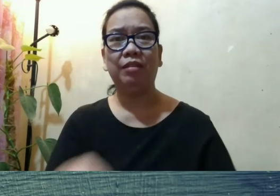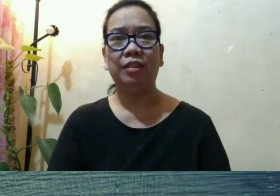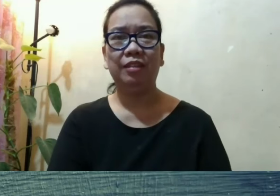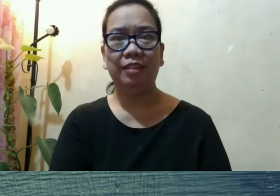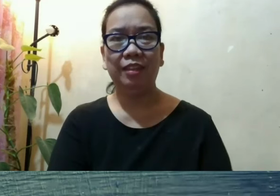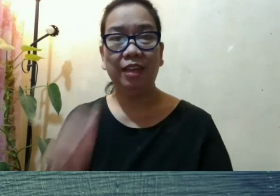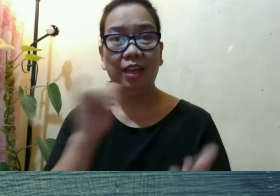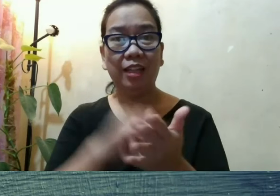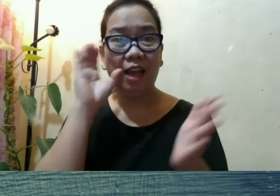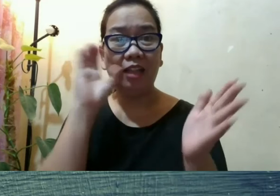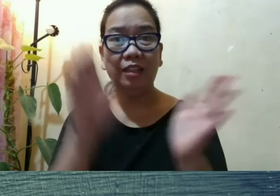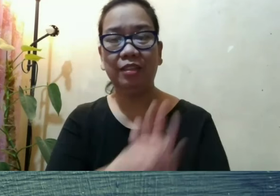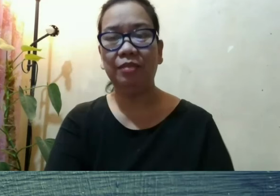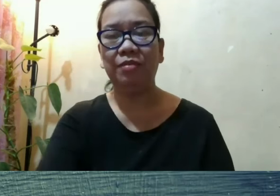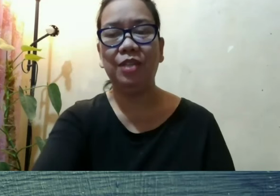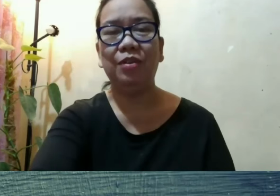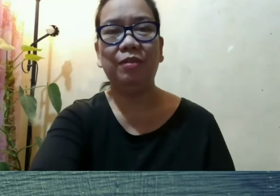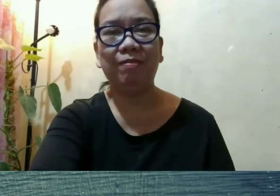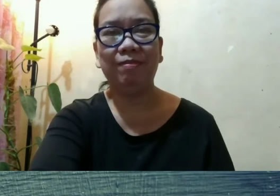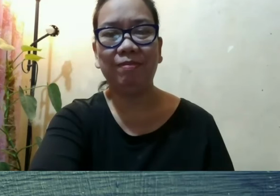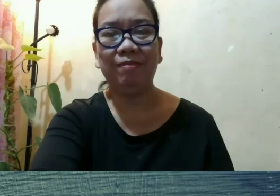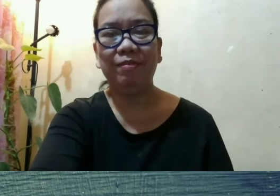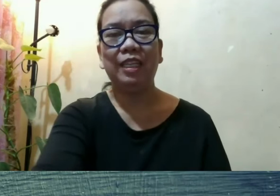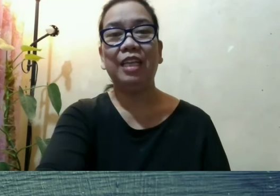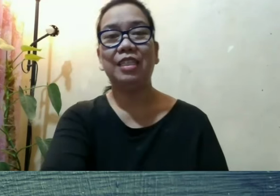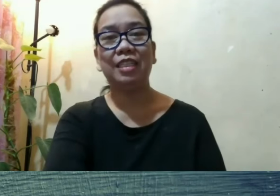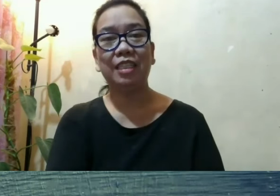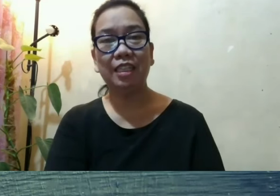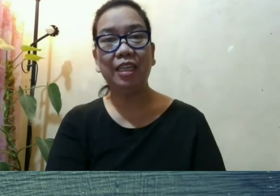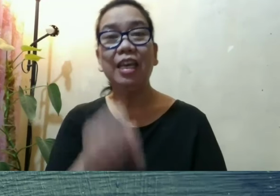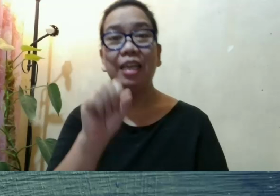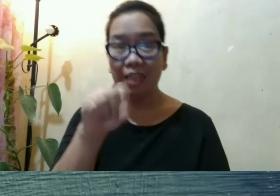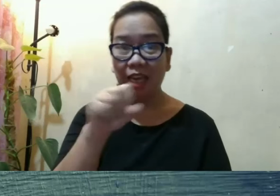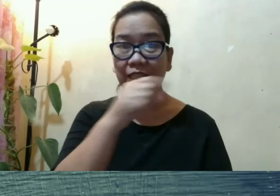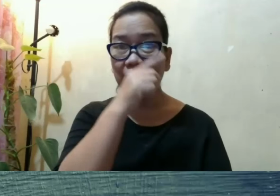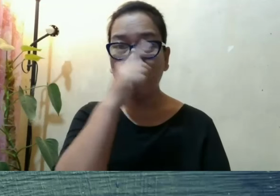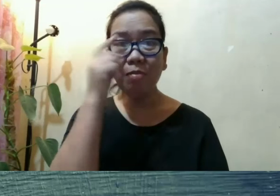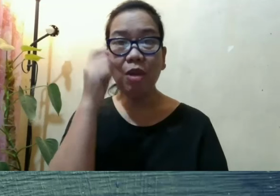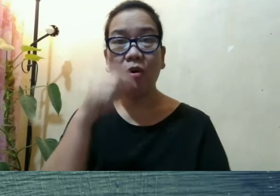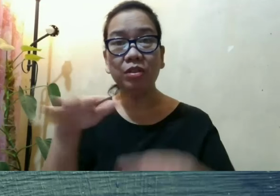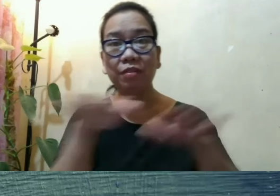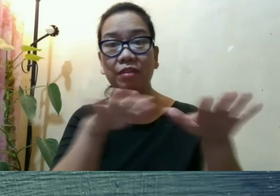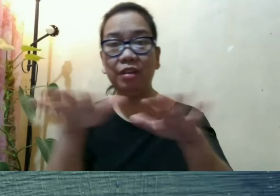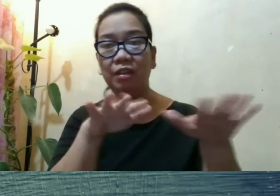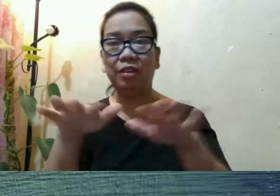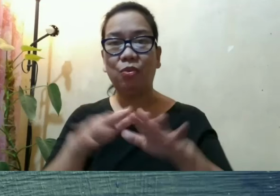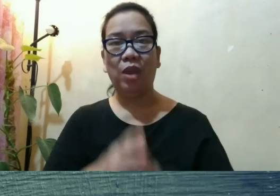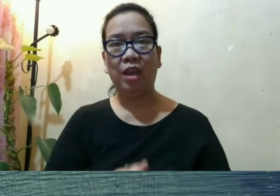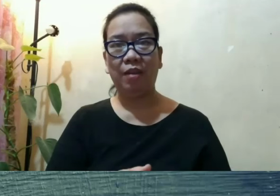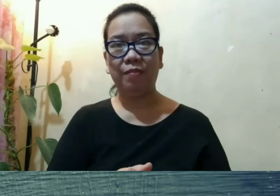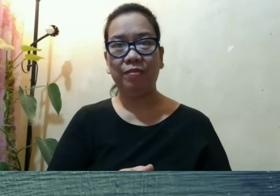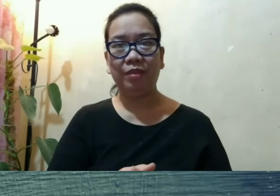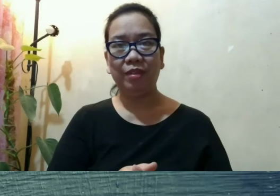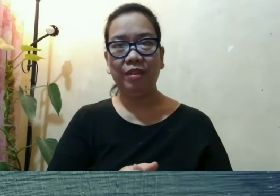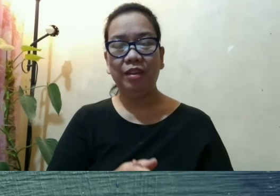movement in that video? Yes. Yes, it is because of the earthquake.